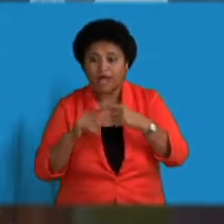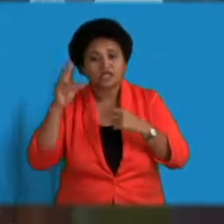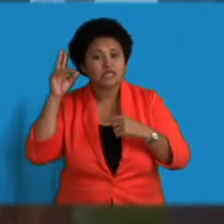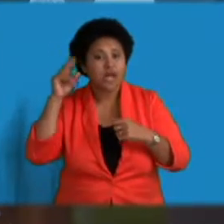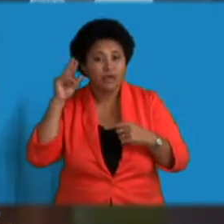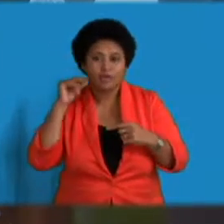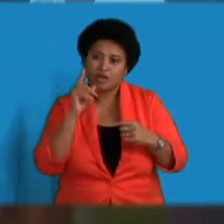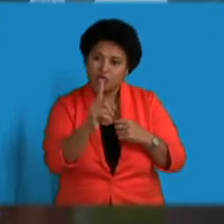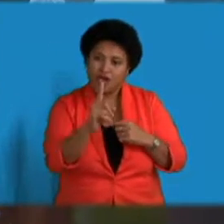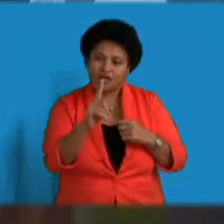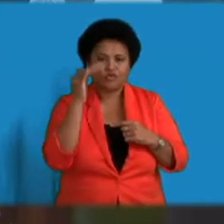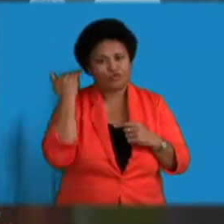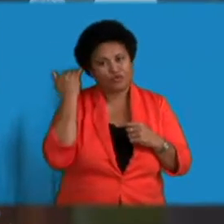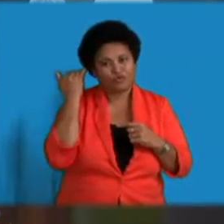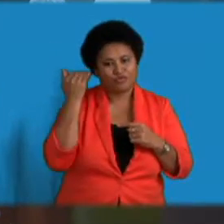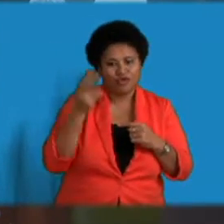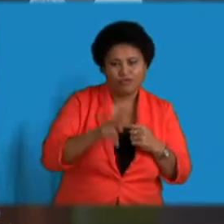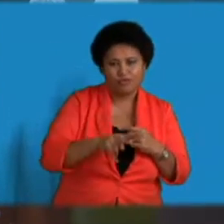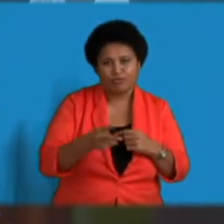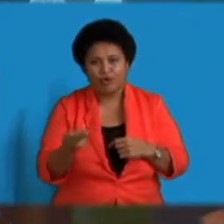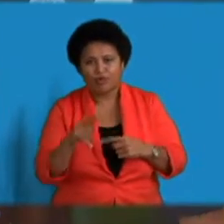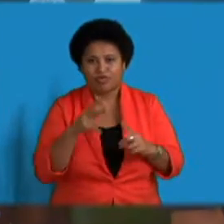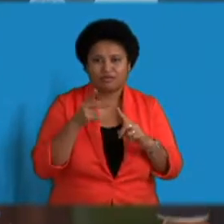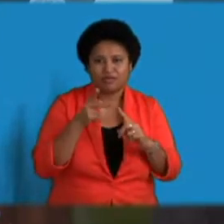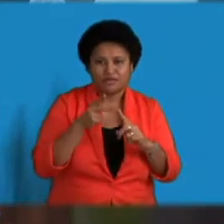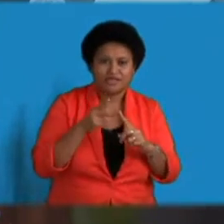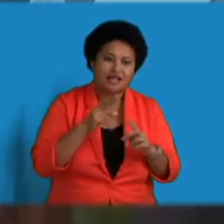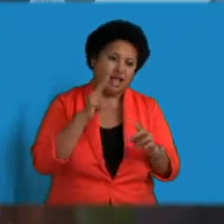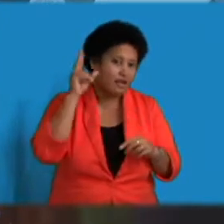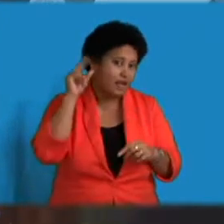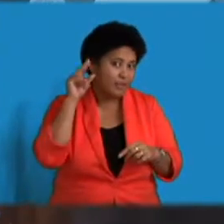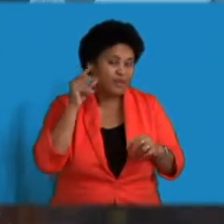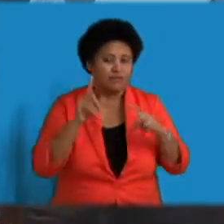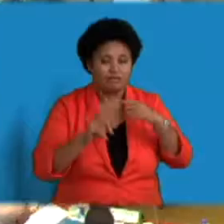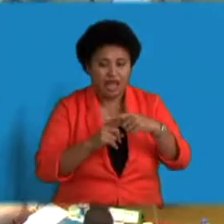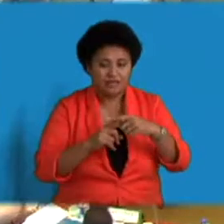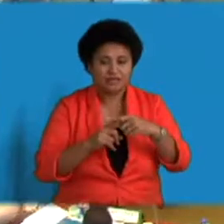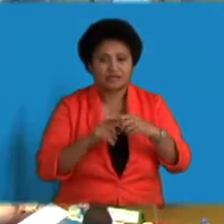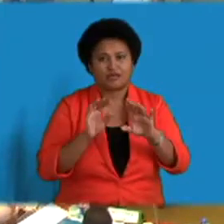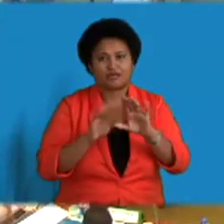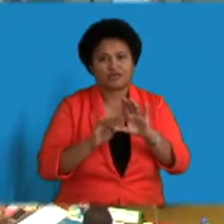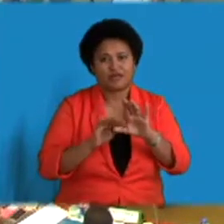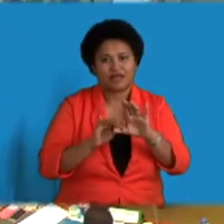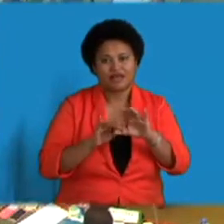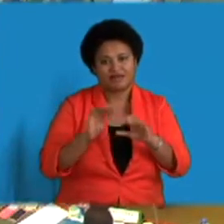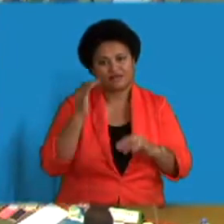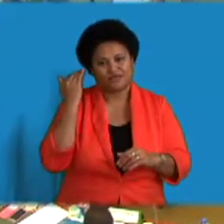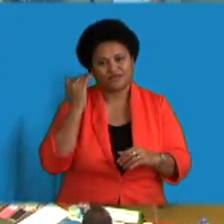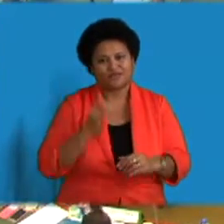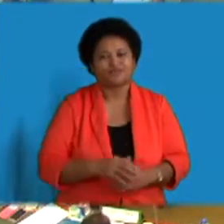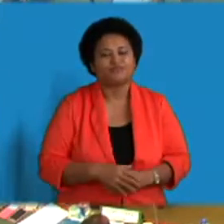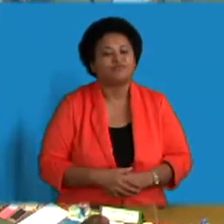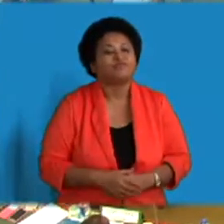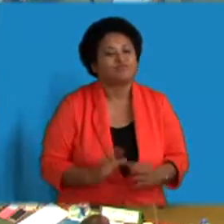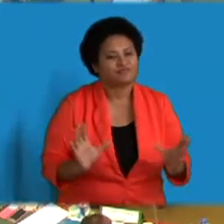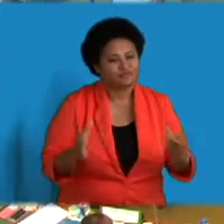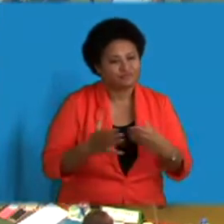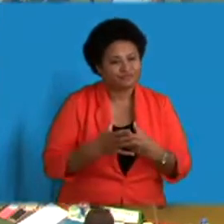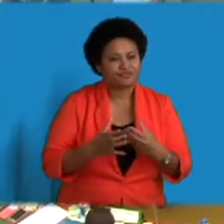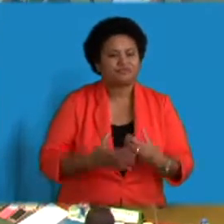and therefore it's used for both purposes. Thank you. Thank you. Honorable